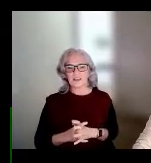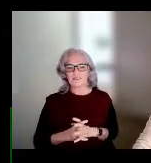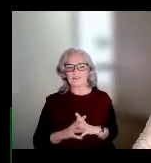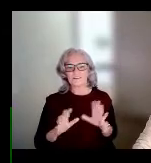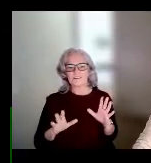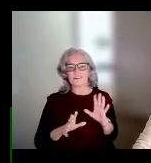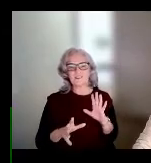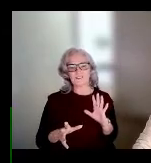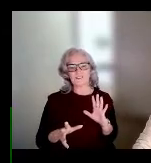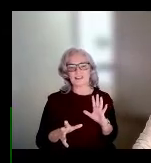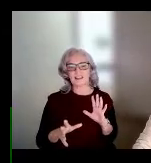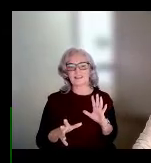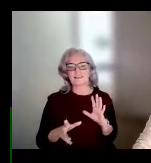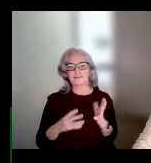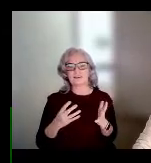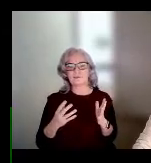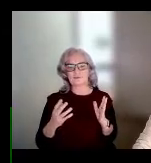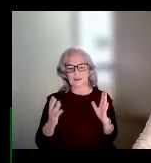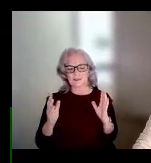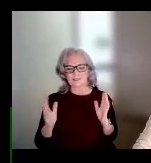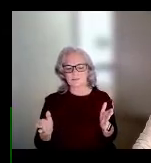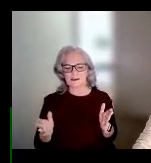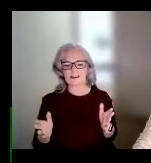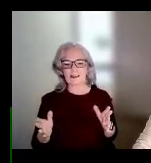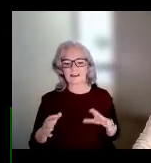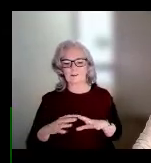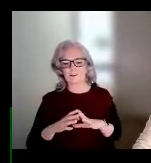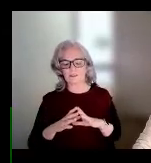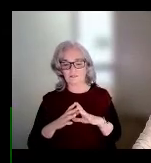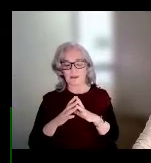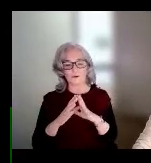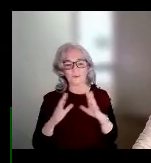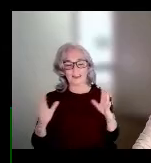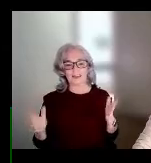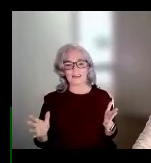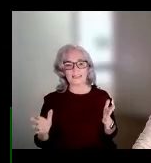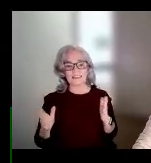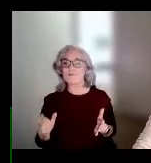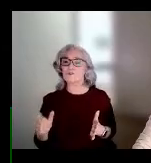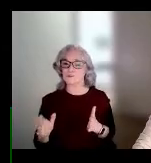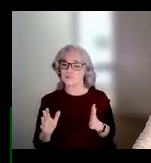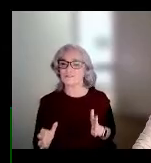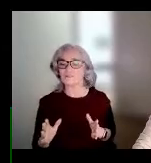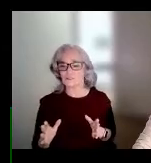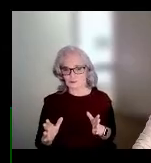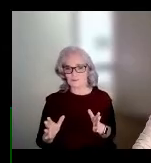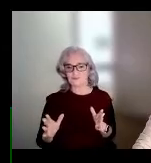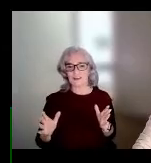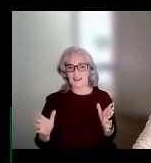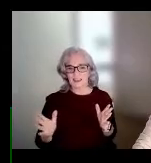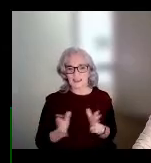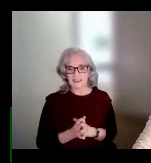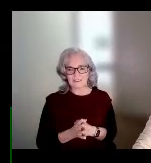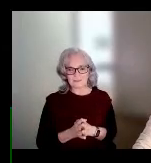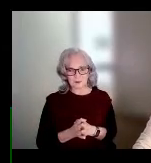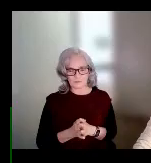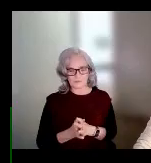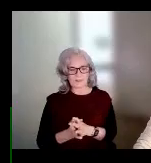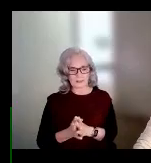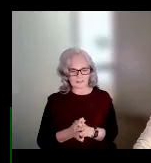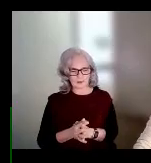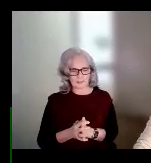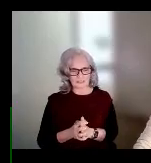given. So this slide's just to say that Samar held an in-person forum